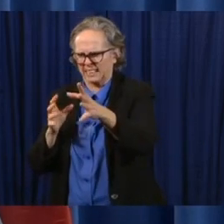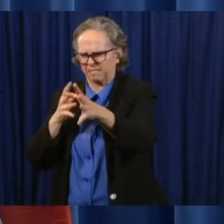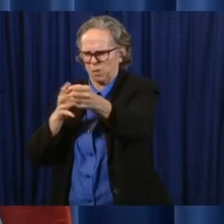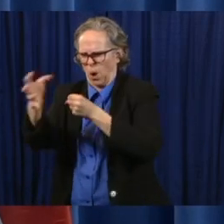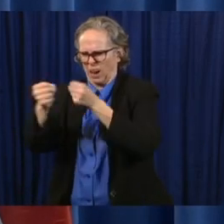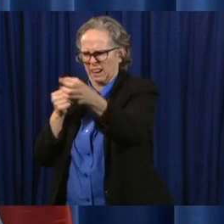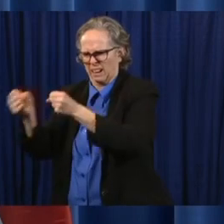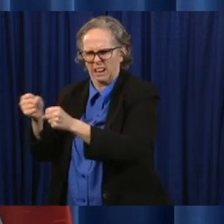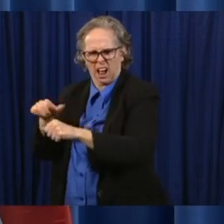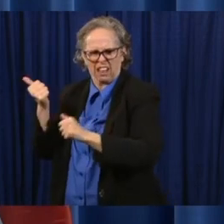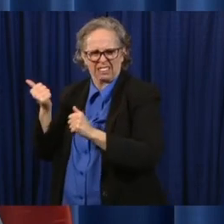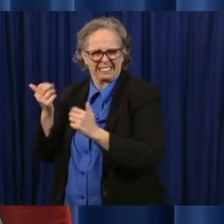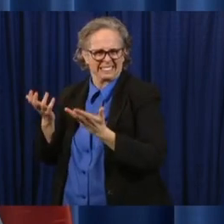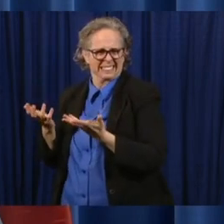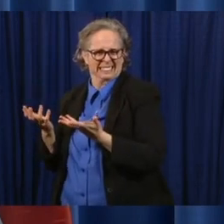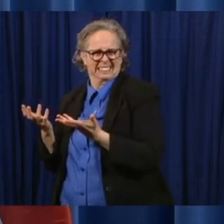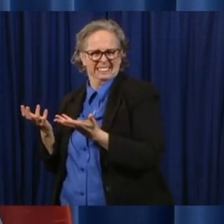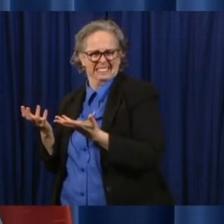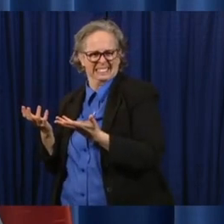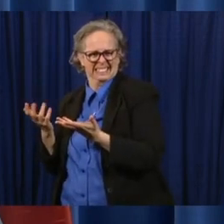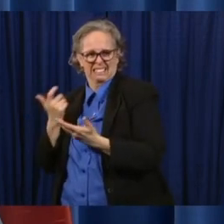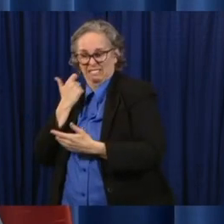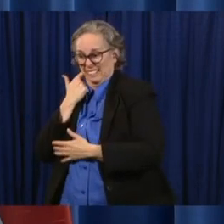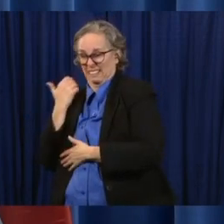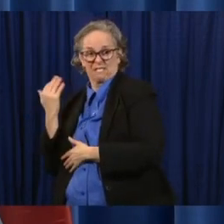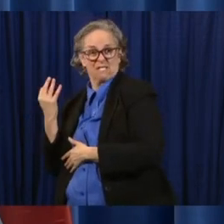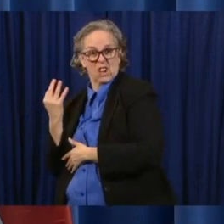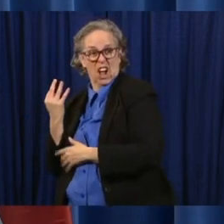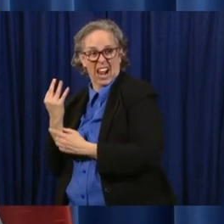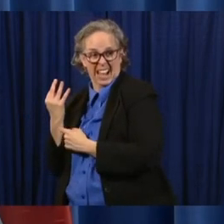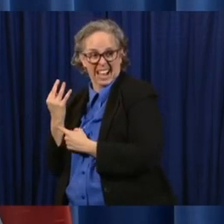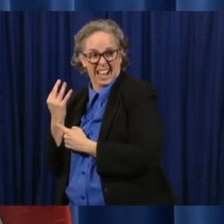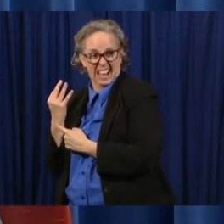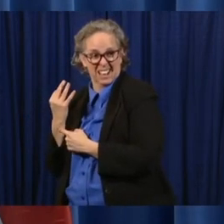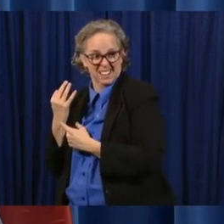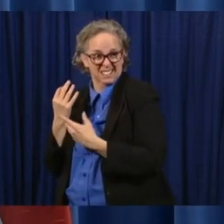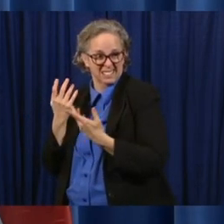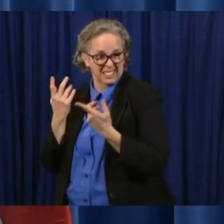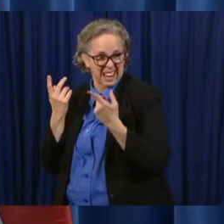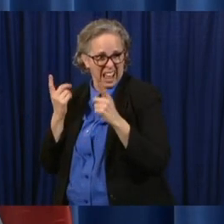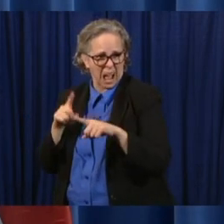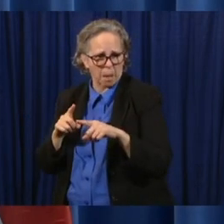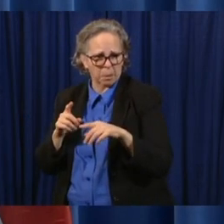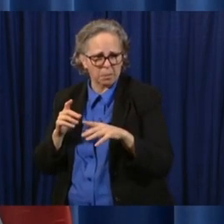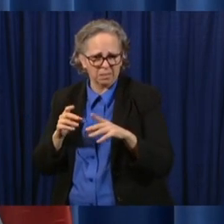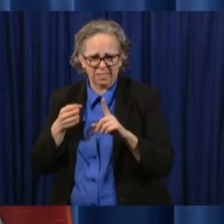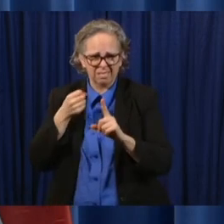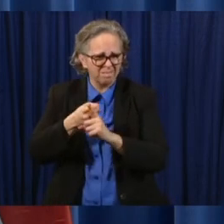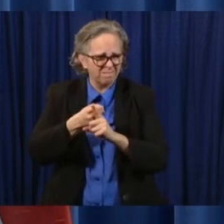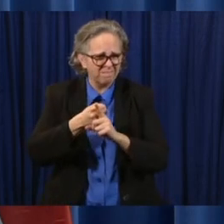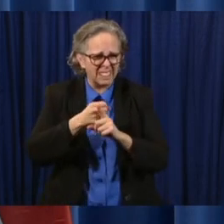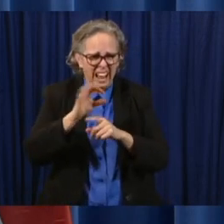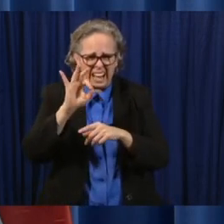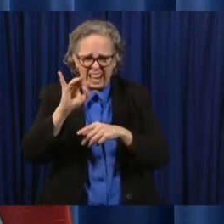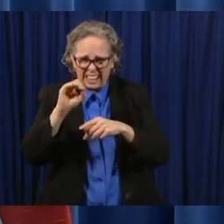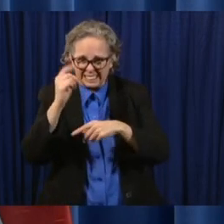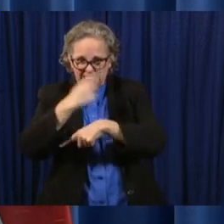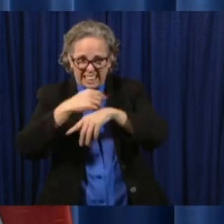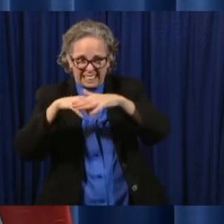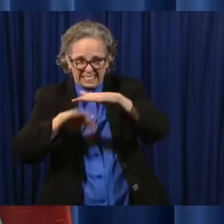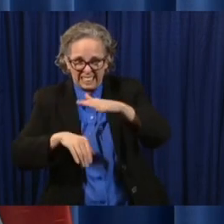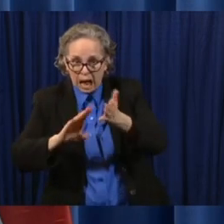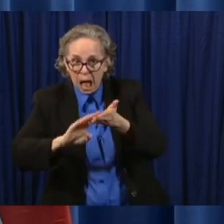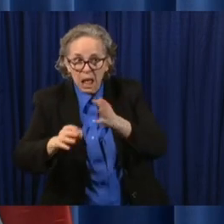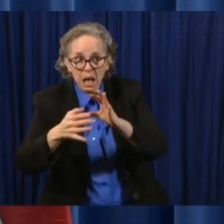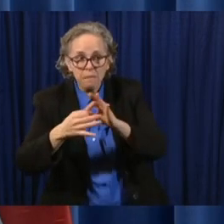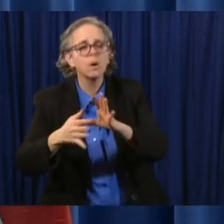Friday, I believe, we are on a rolling basis, so anytime anybody gets within 90 days, they're going to get out in 90 days, then